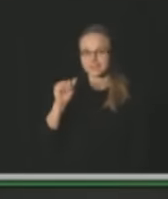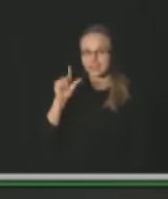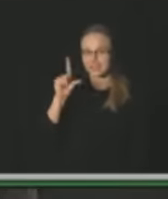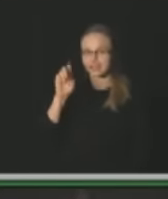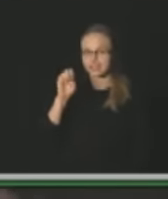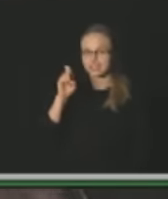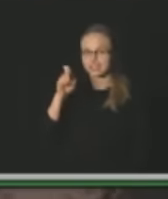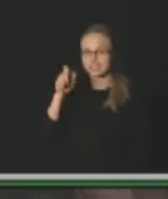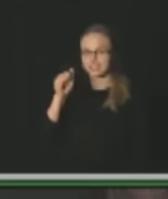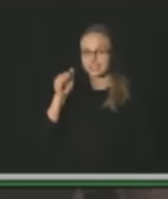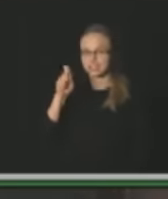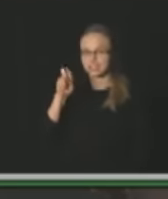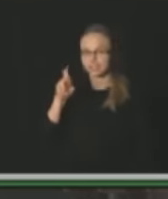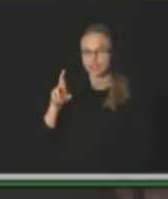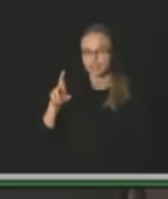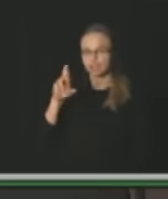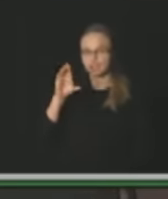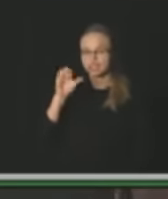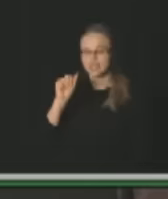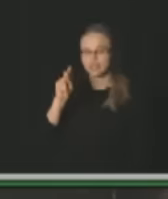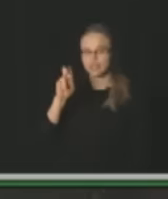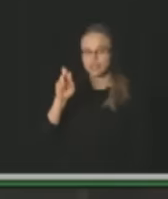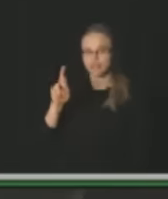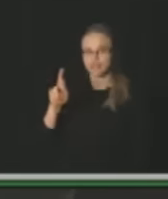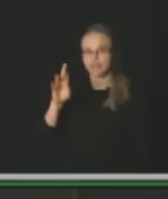Alexander Conter Fermo.